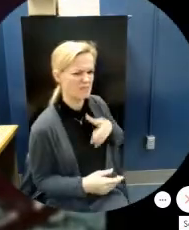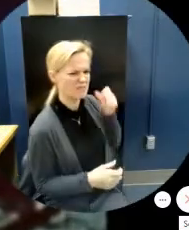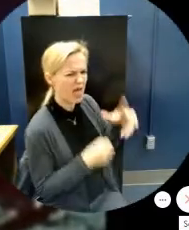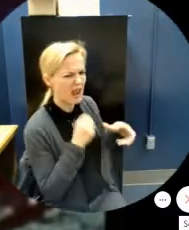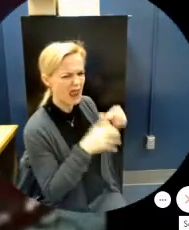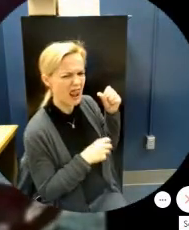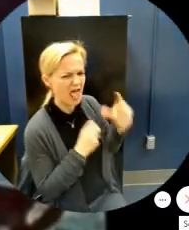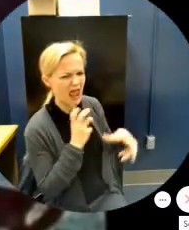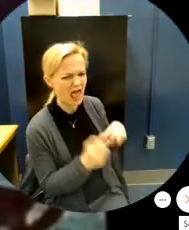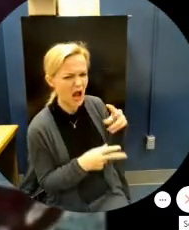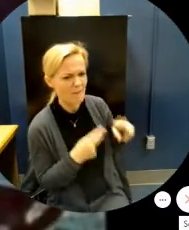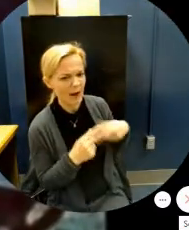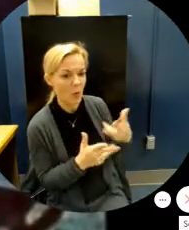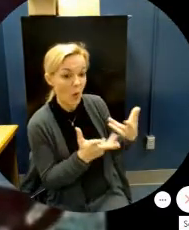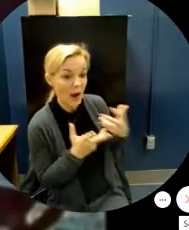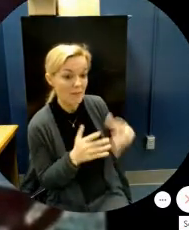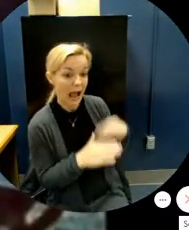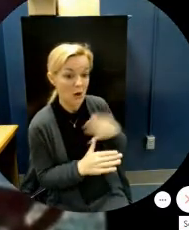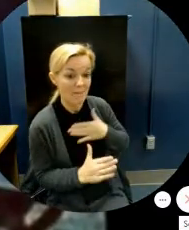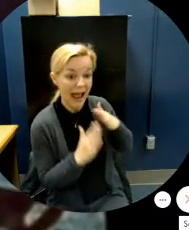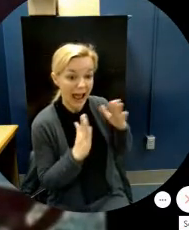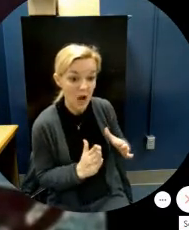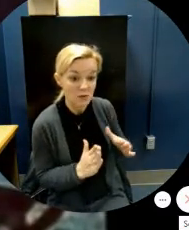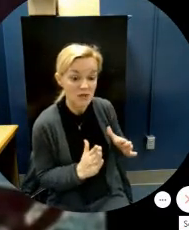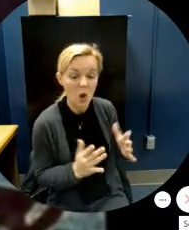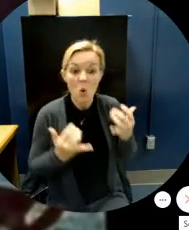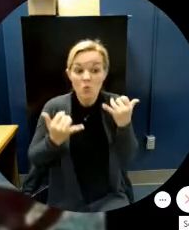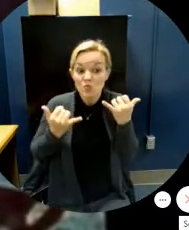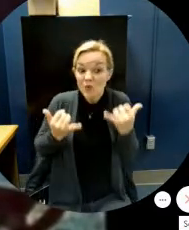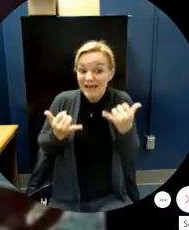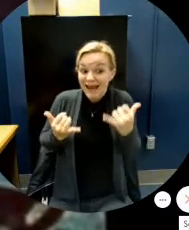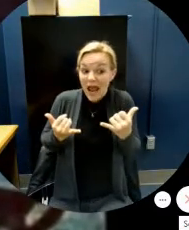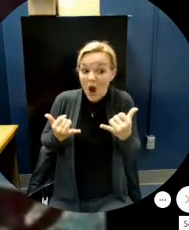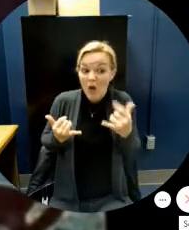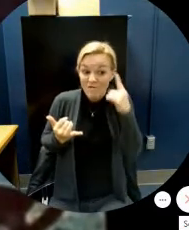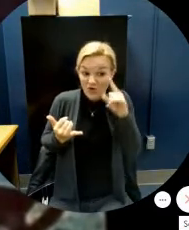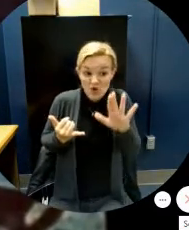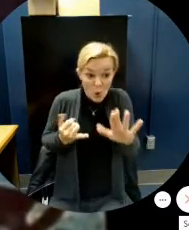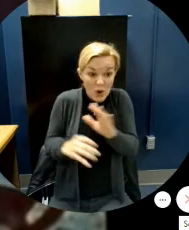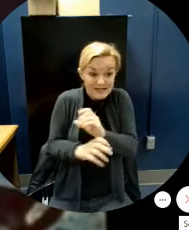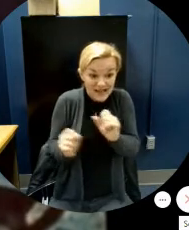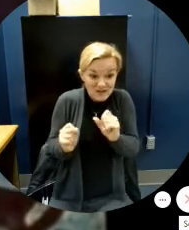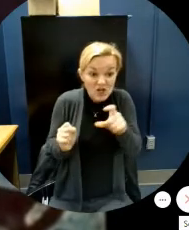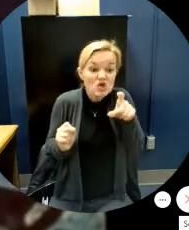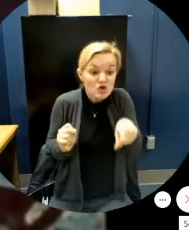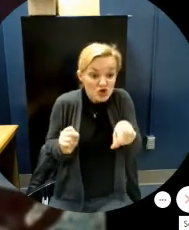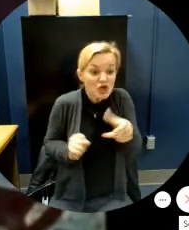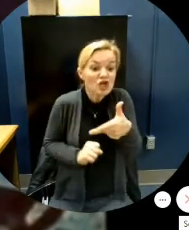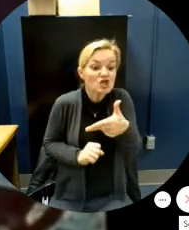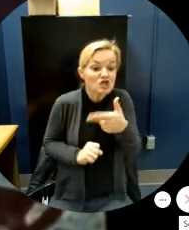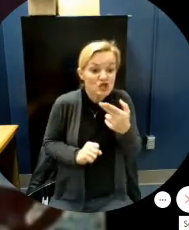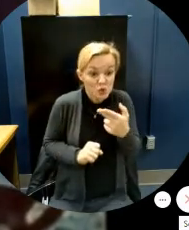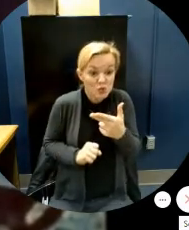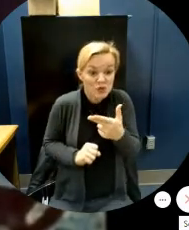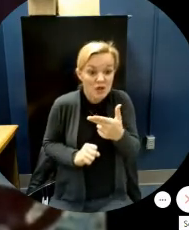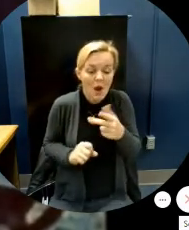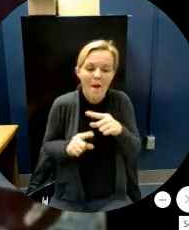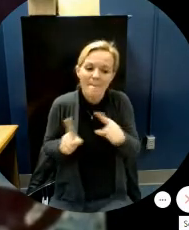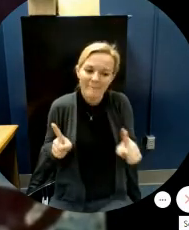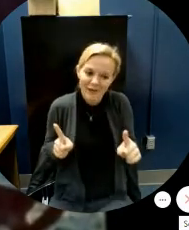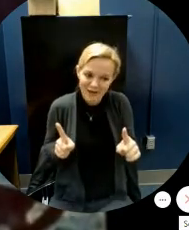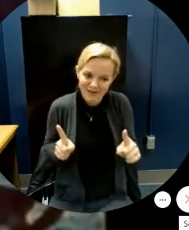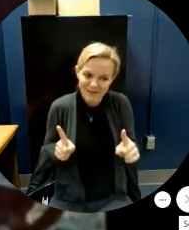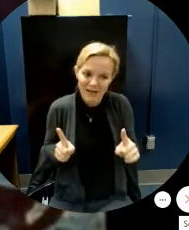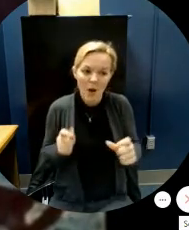tired of hearing all the lies. At this point, for your own safety, you should shoot. But like many grave situations in police work, your